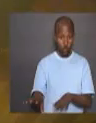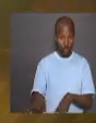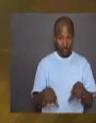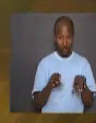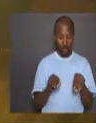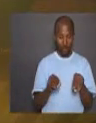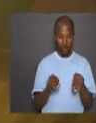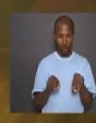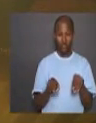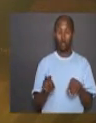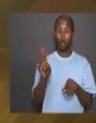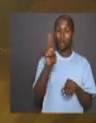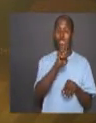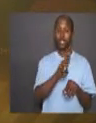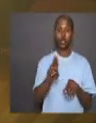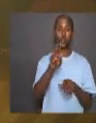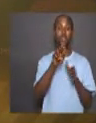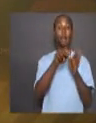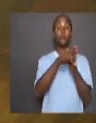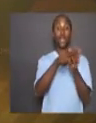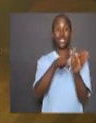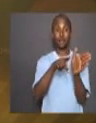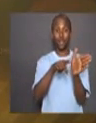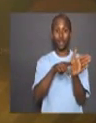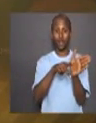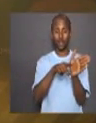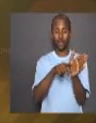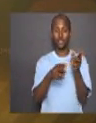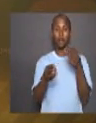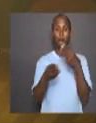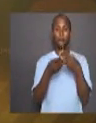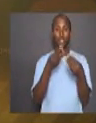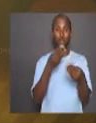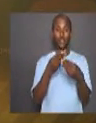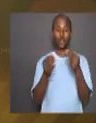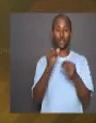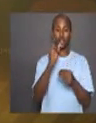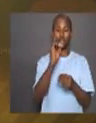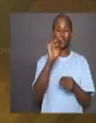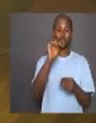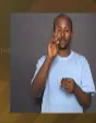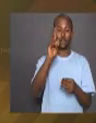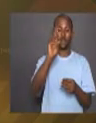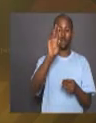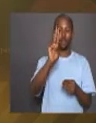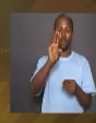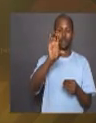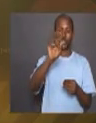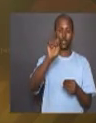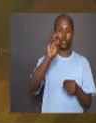You see, students, that by using the principle of mathematical